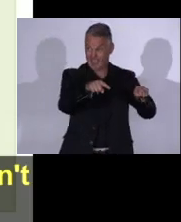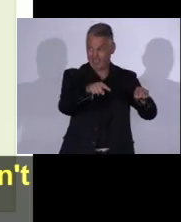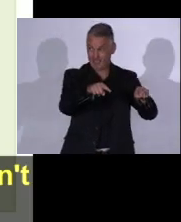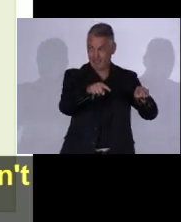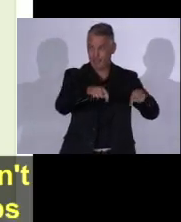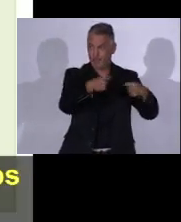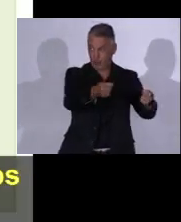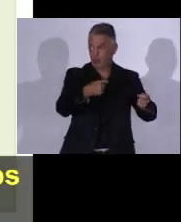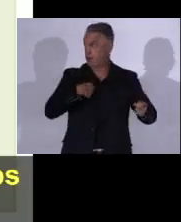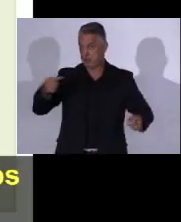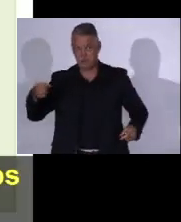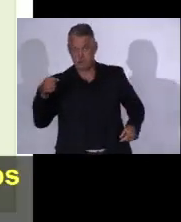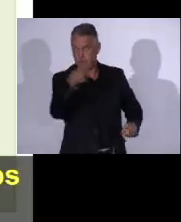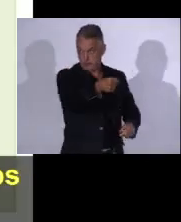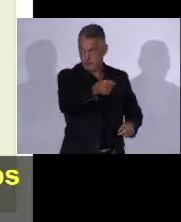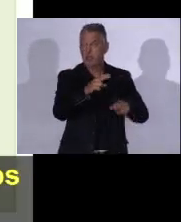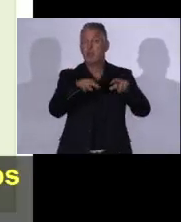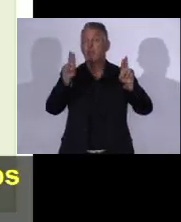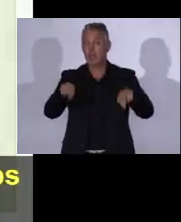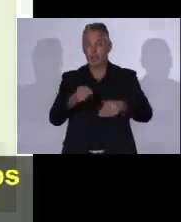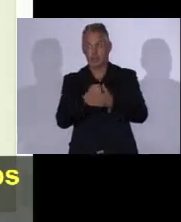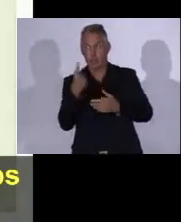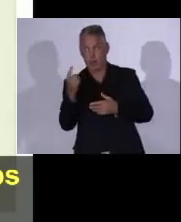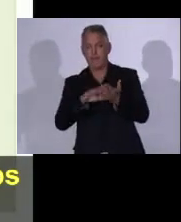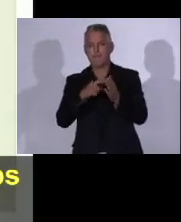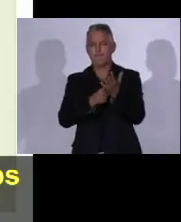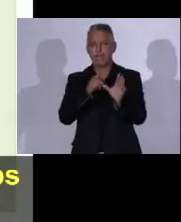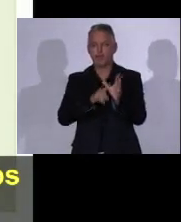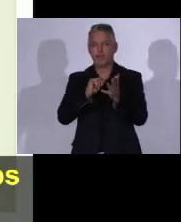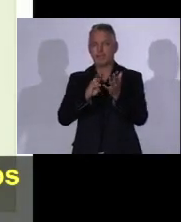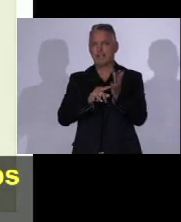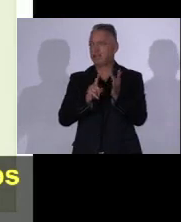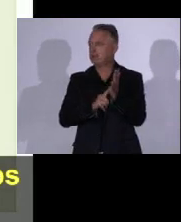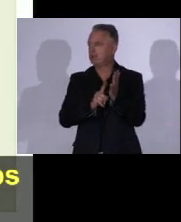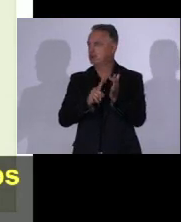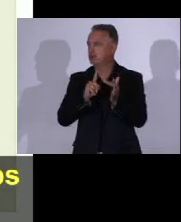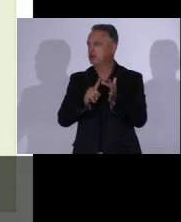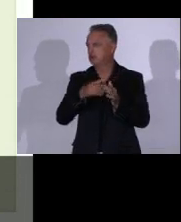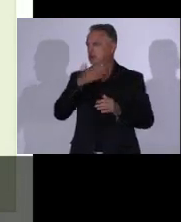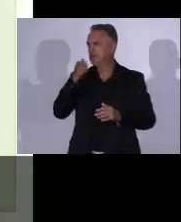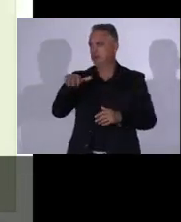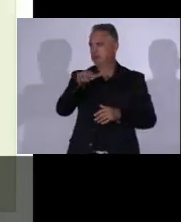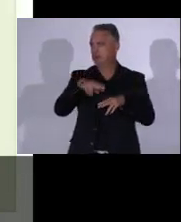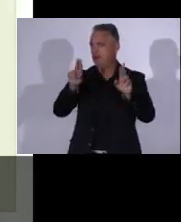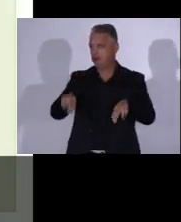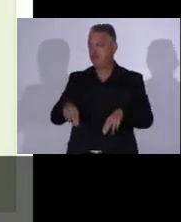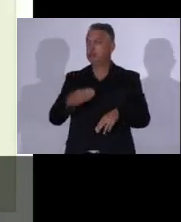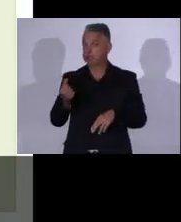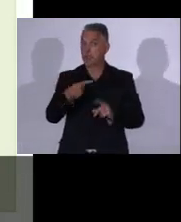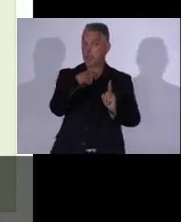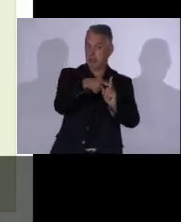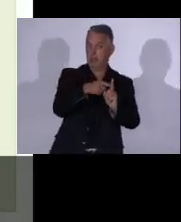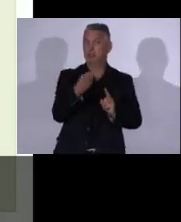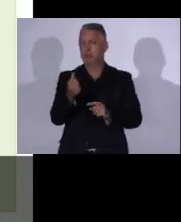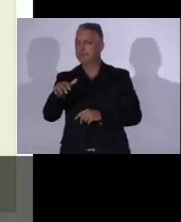camps themselves. That camp was Marysville, for those who've been to Marysville. So a few things are working well. Some aren't so well. This is the stuff